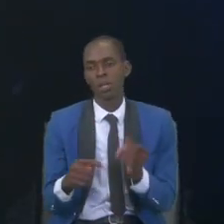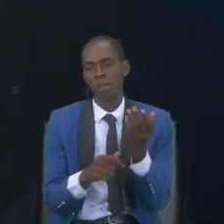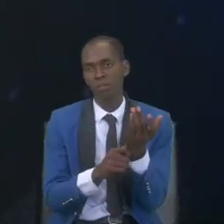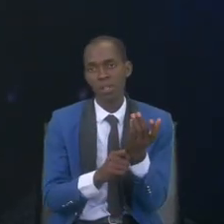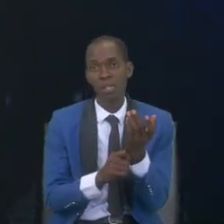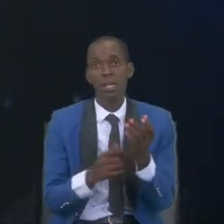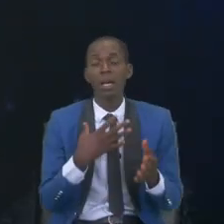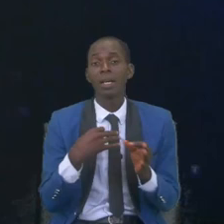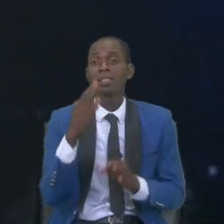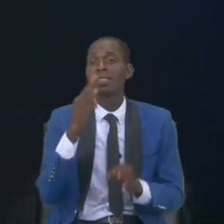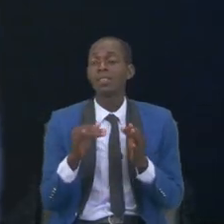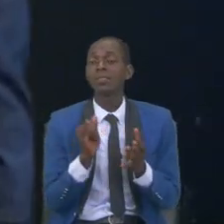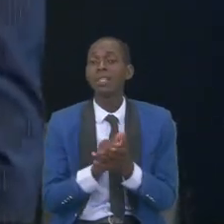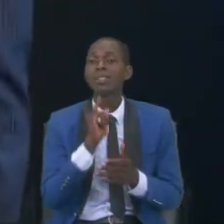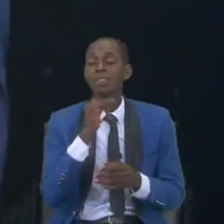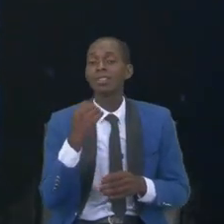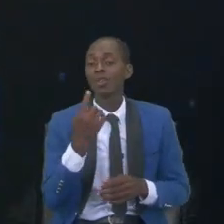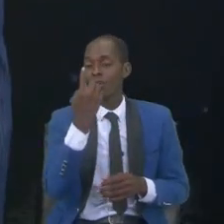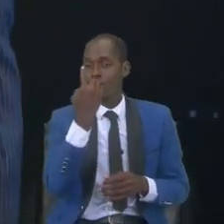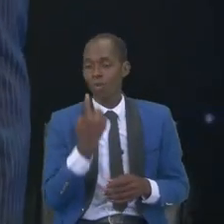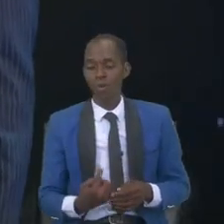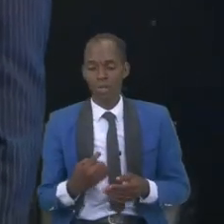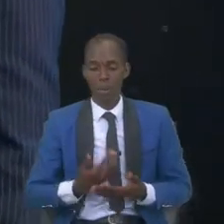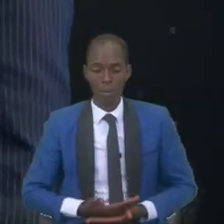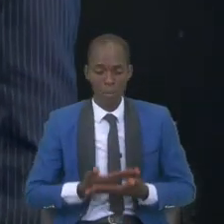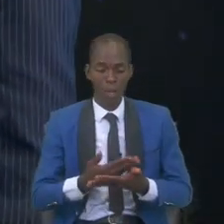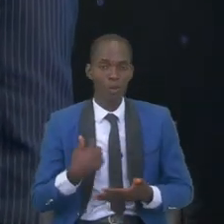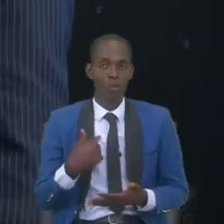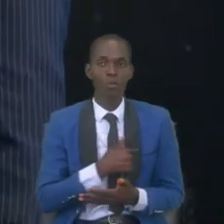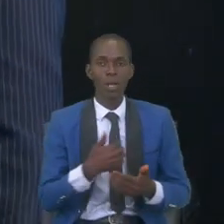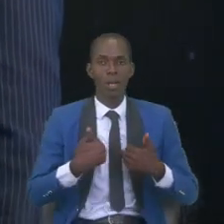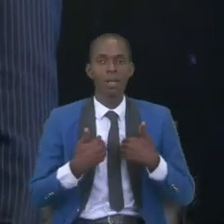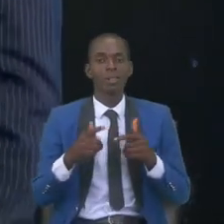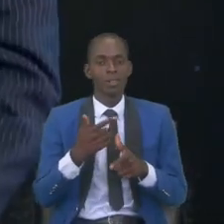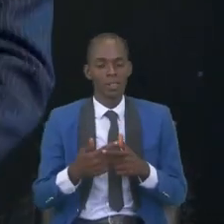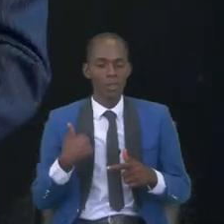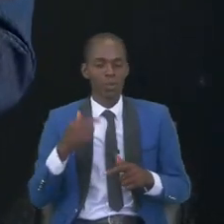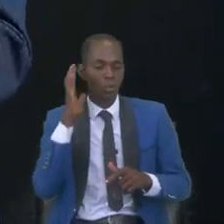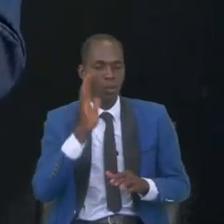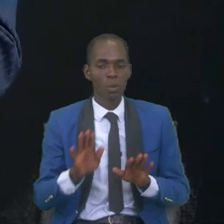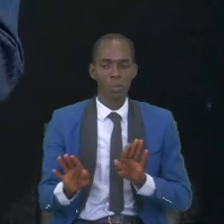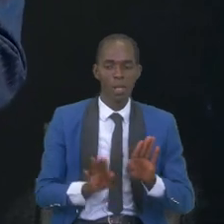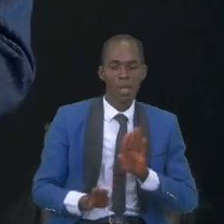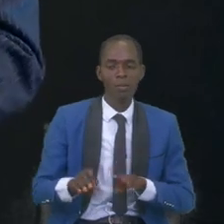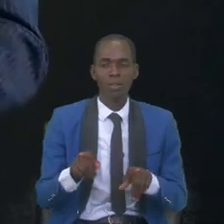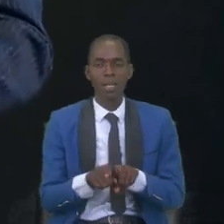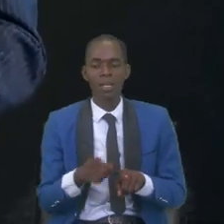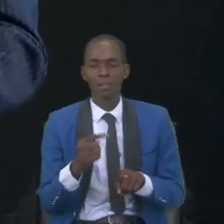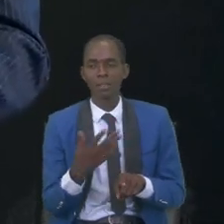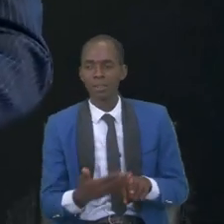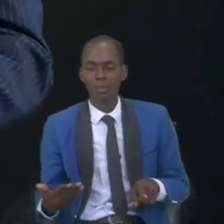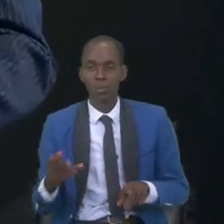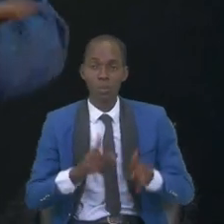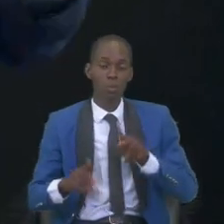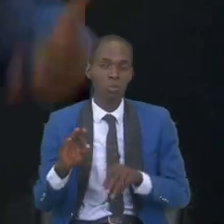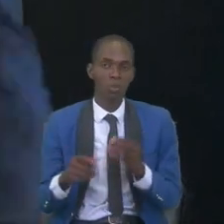we have, and we behave like, you know, we're in the flesh, the lust of the flesh, the deeds of the flesh, the character of the